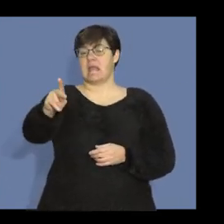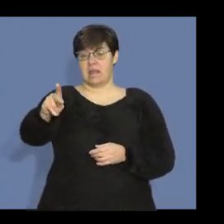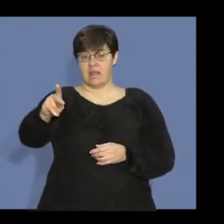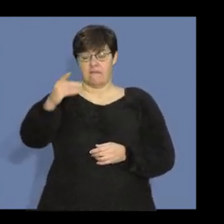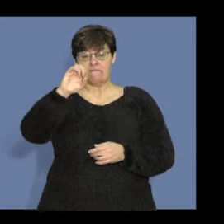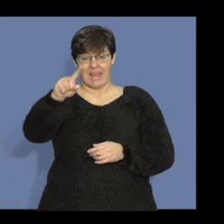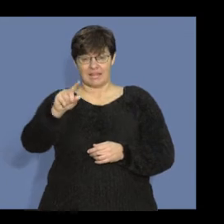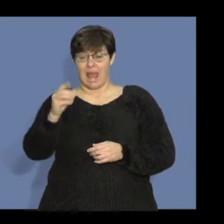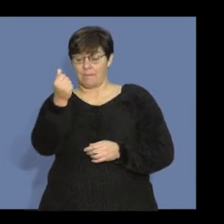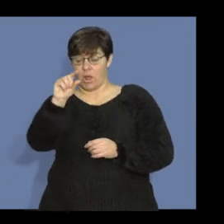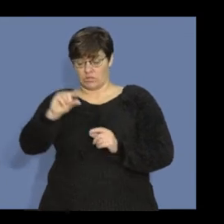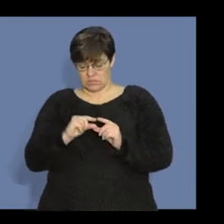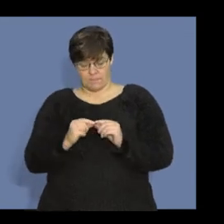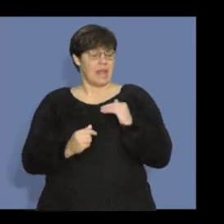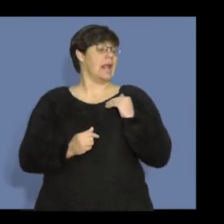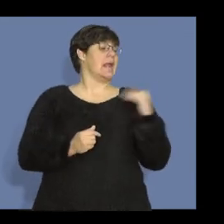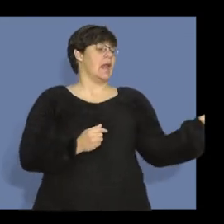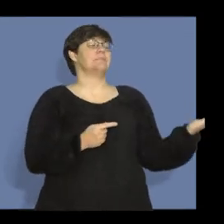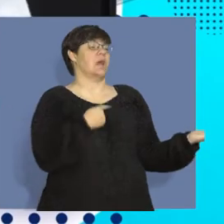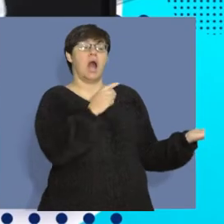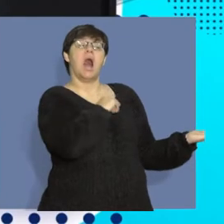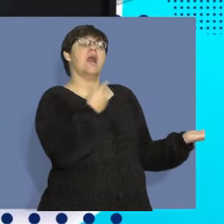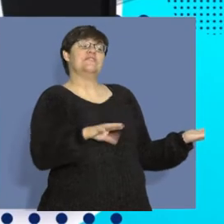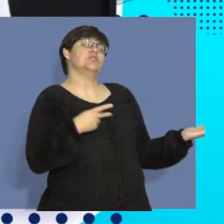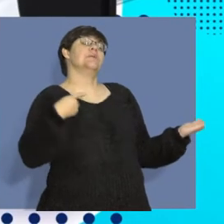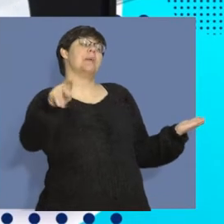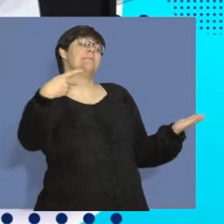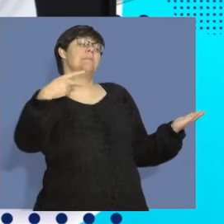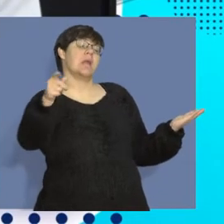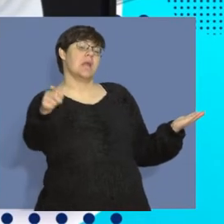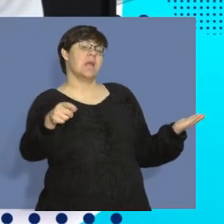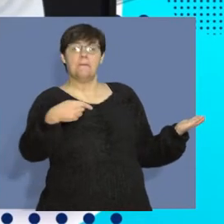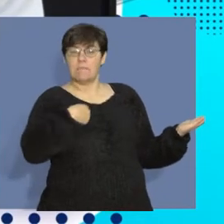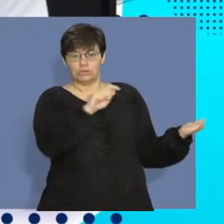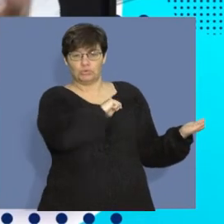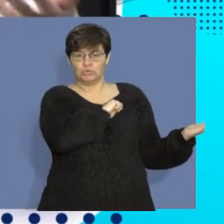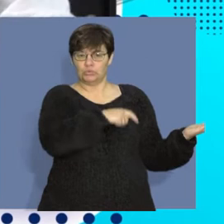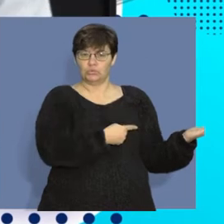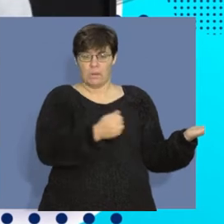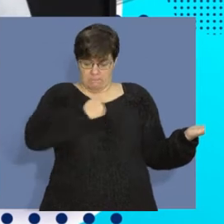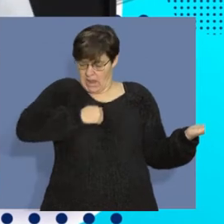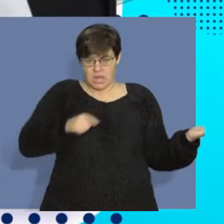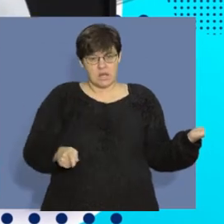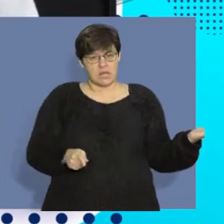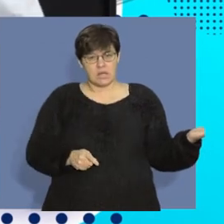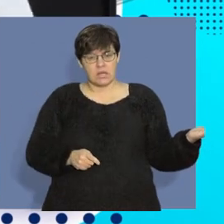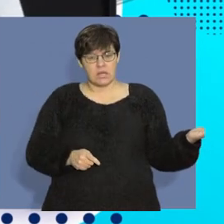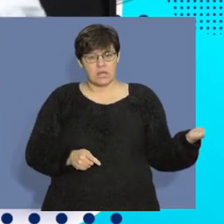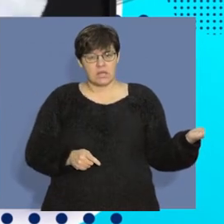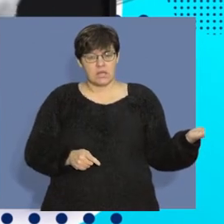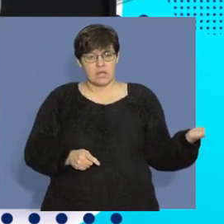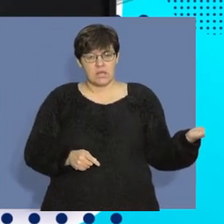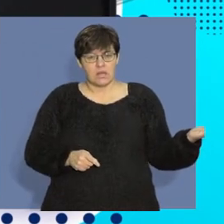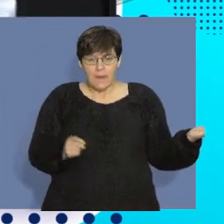to it. Think about it. You're claiming input VAT on a particular expense which you are